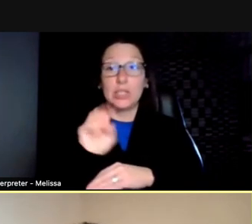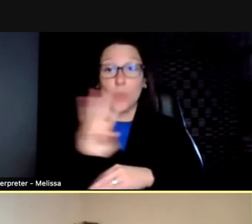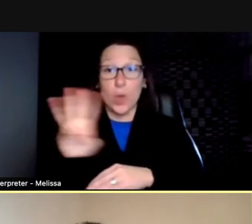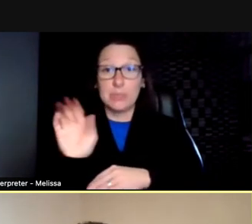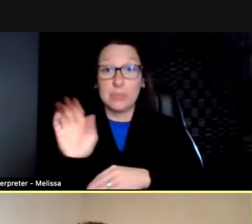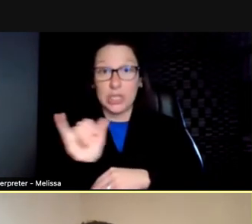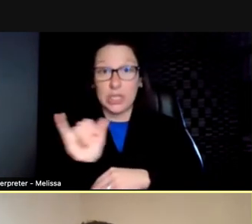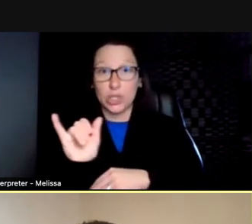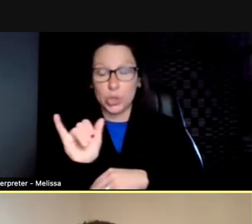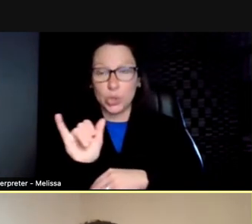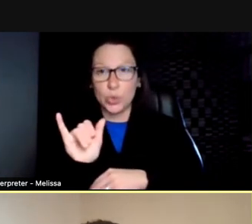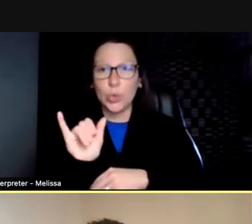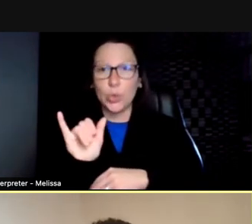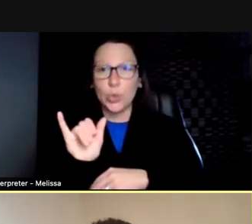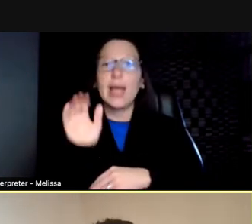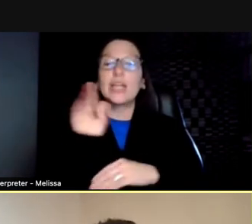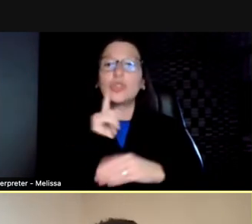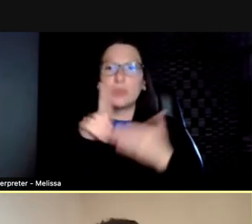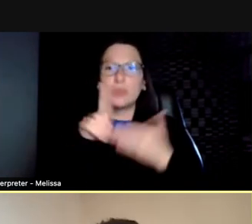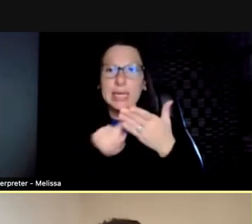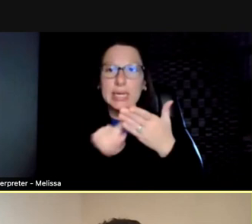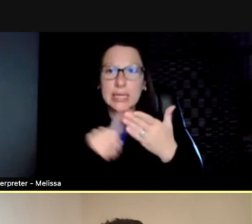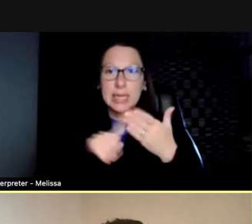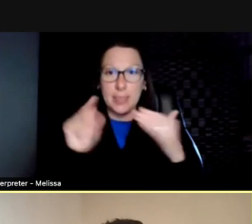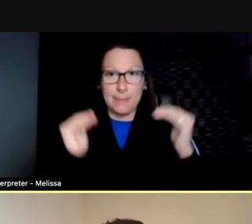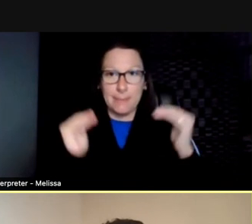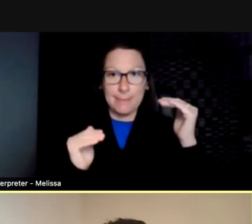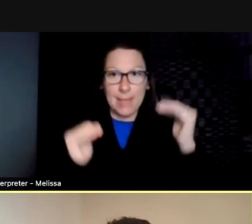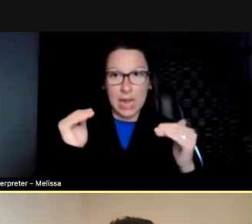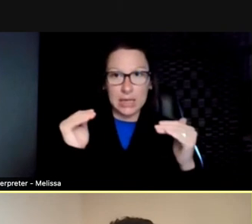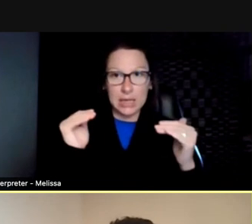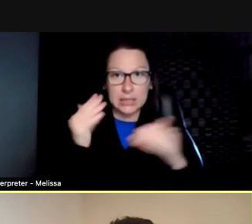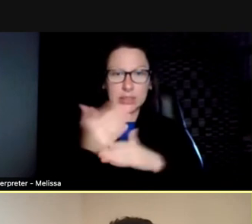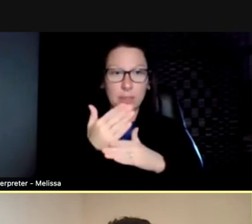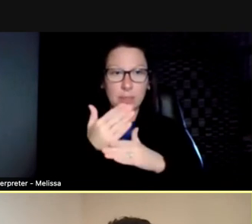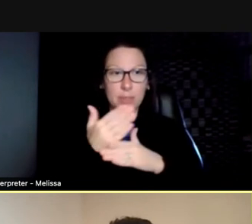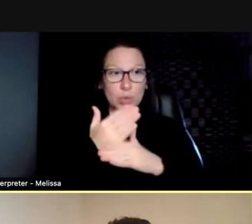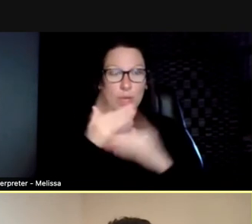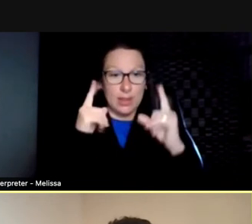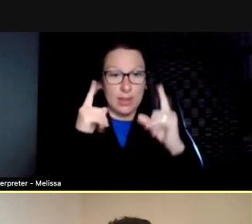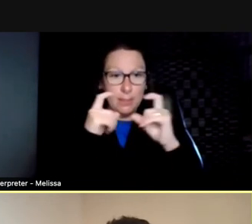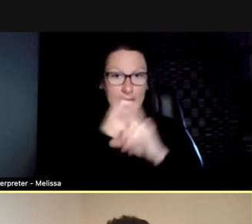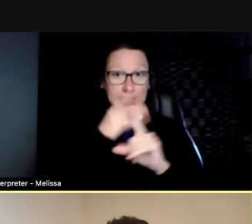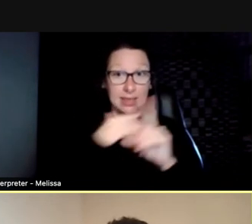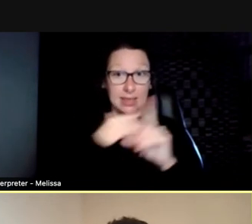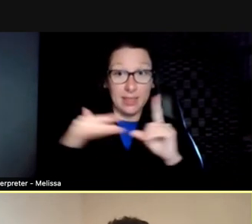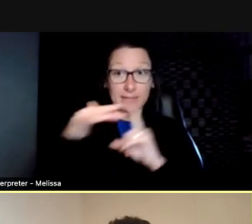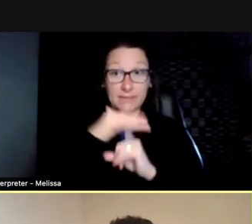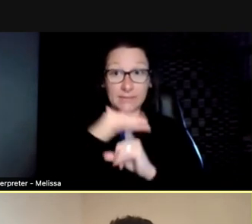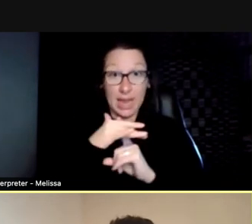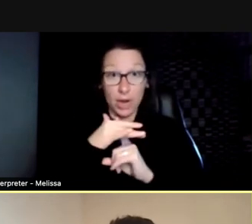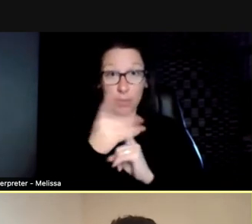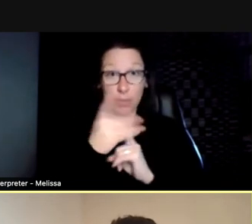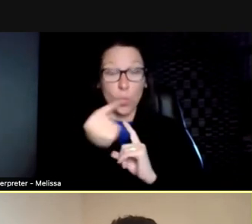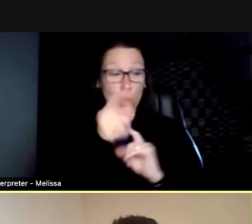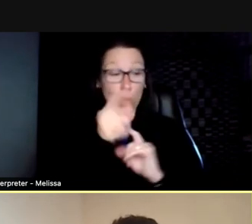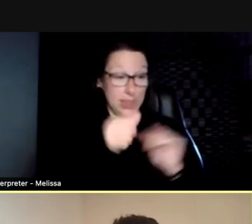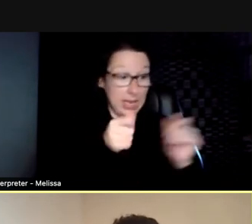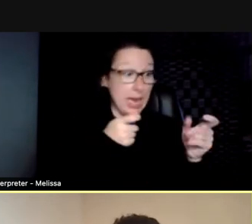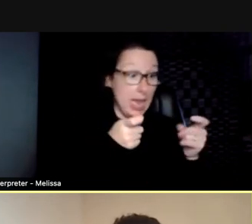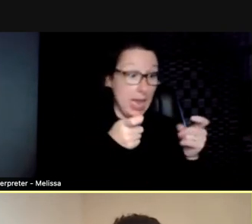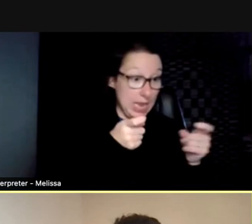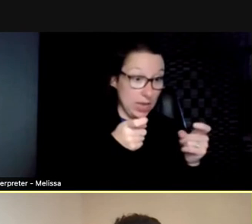that balance between what level of complexity in the environment is happening and can the student handle, right? This kind